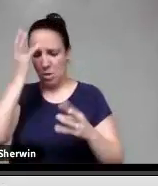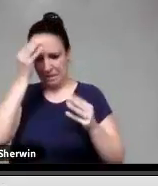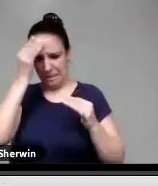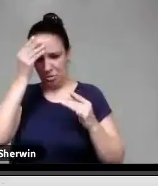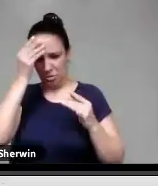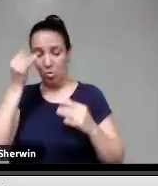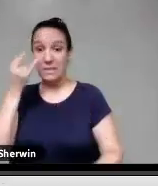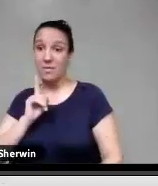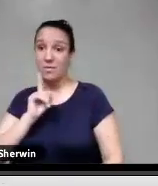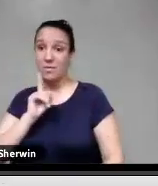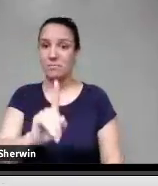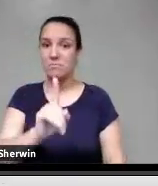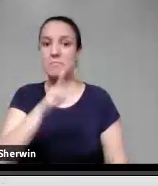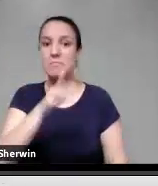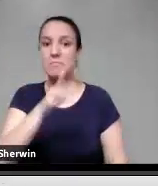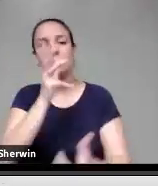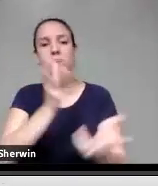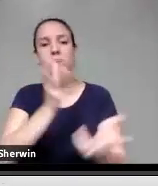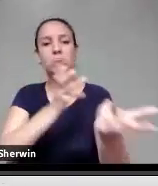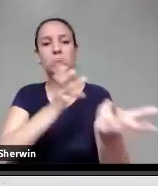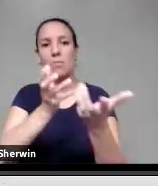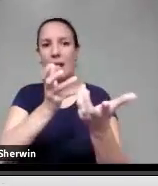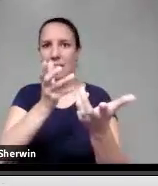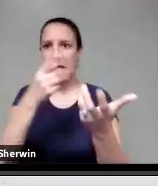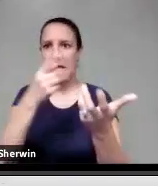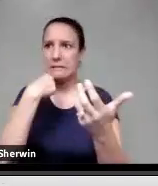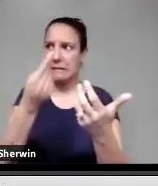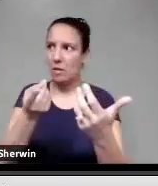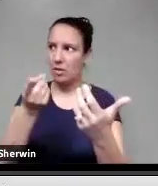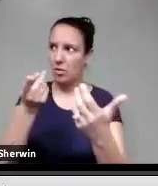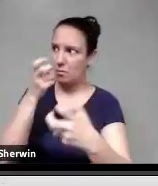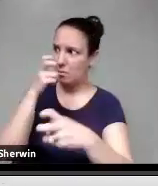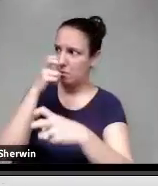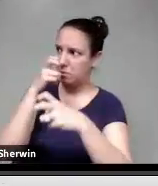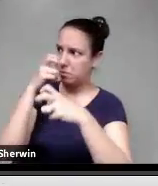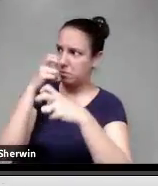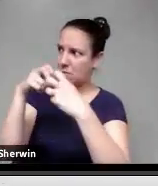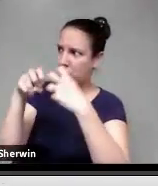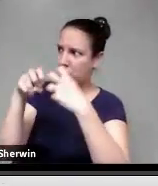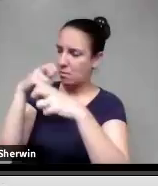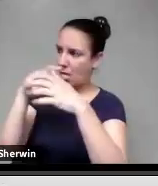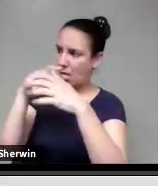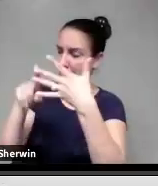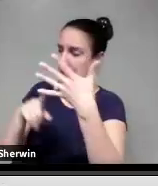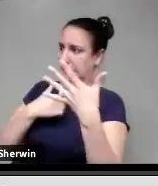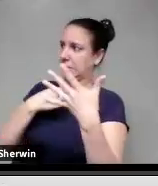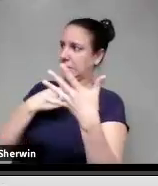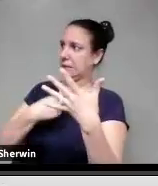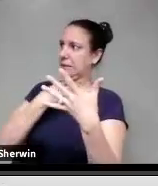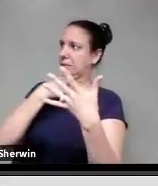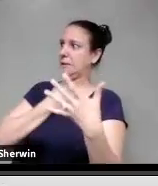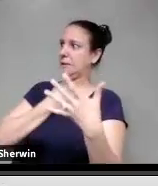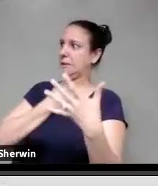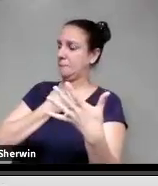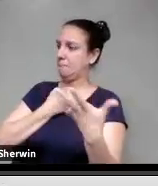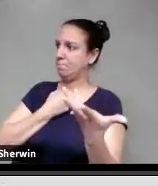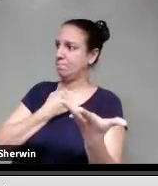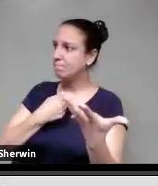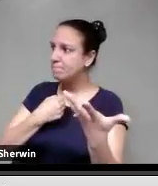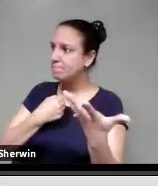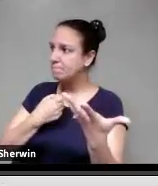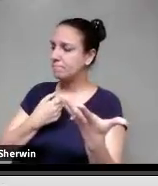out there and start talking to these people and they bring up these issues and they catch you off guard, then that's where your mind goes, and you can